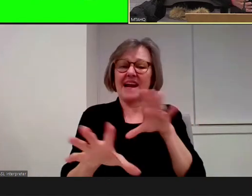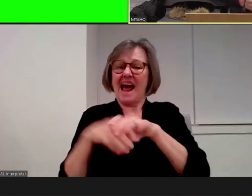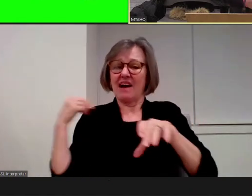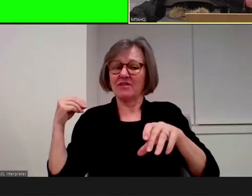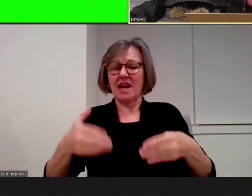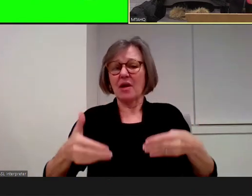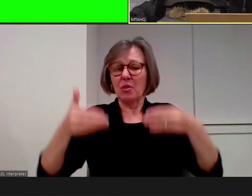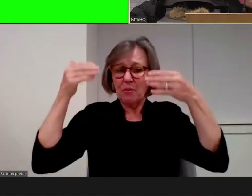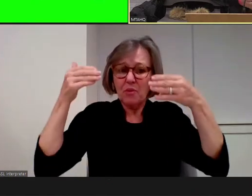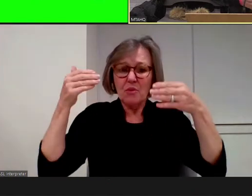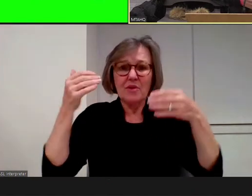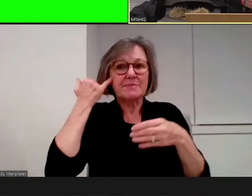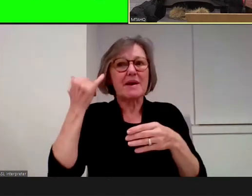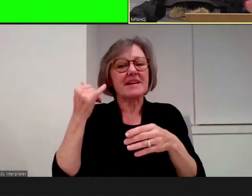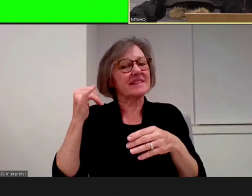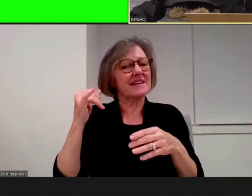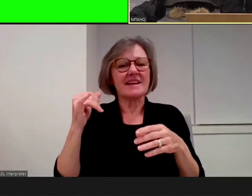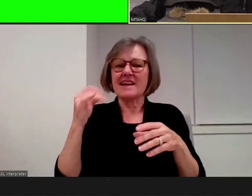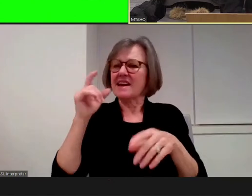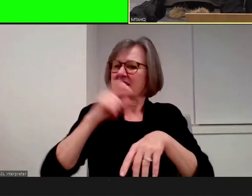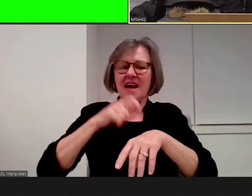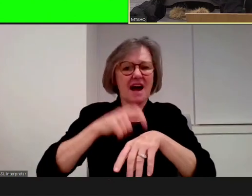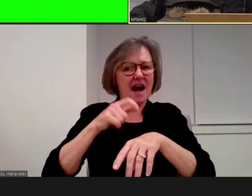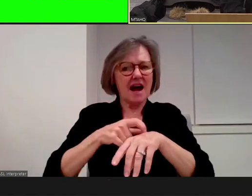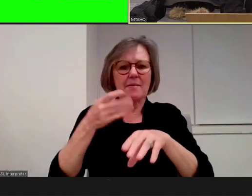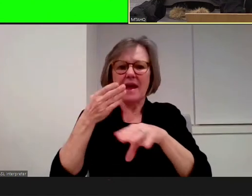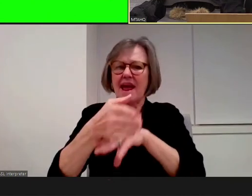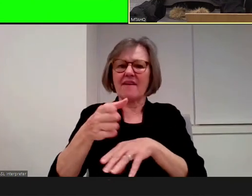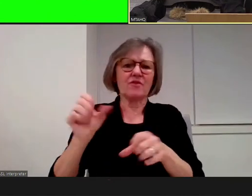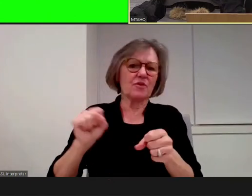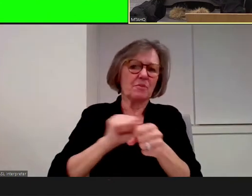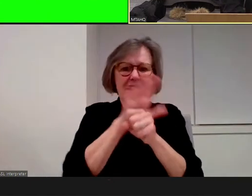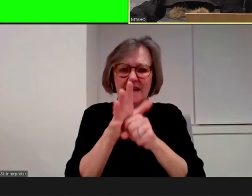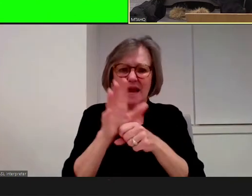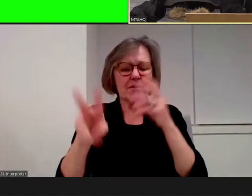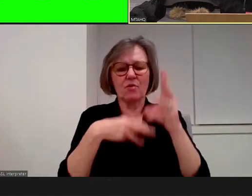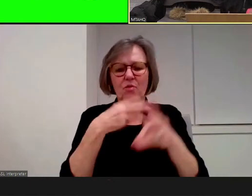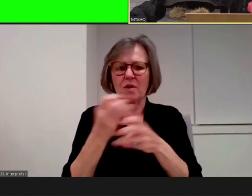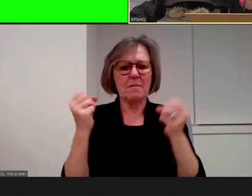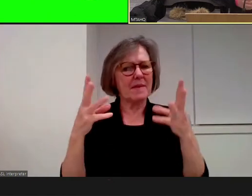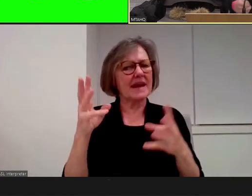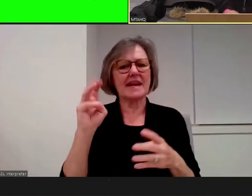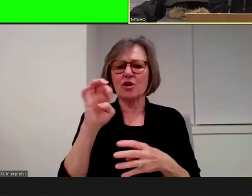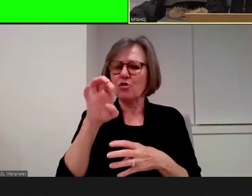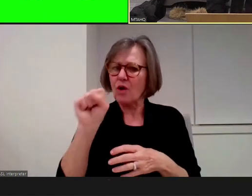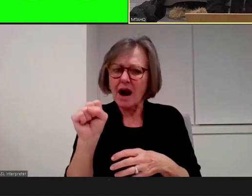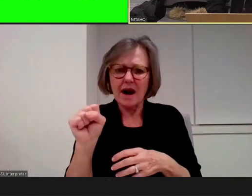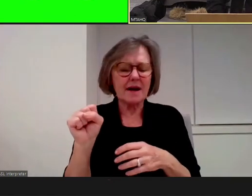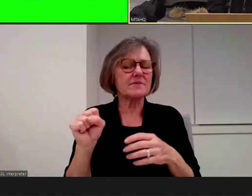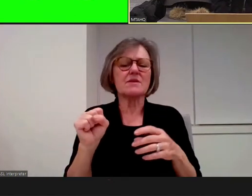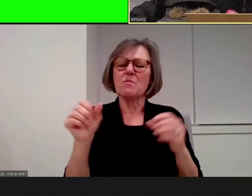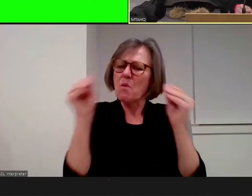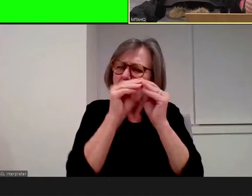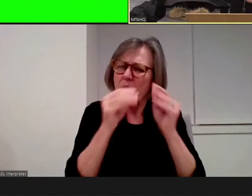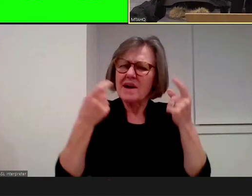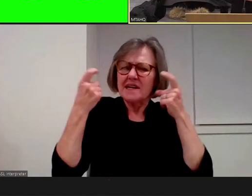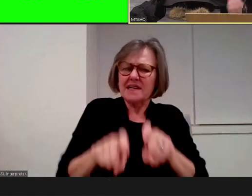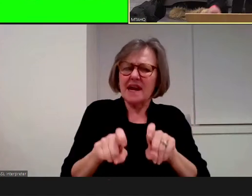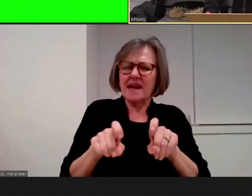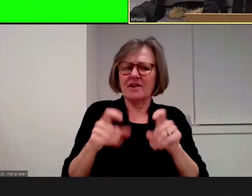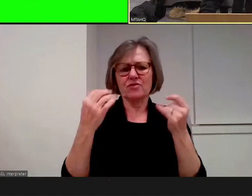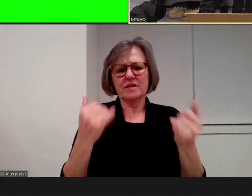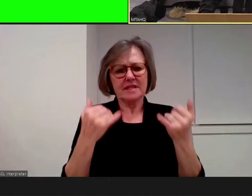booth, especially in this crime spike after the post-pandemic world we live in, is especially dangerous now, taking